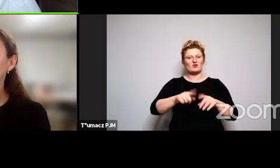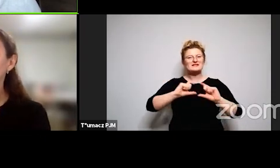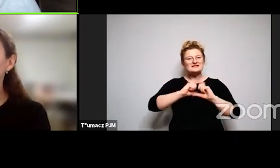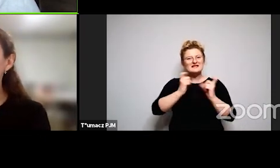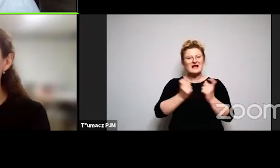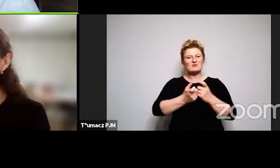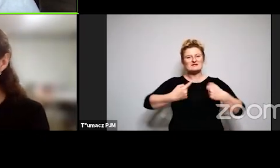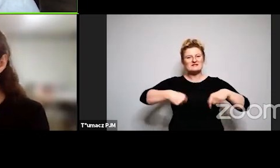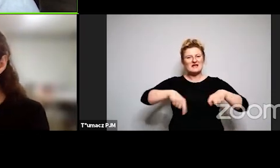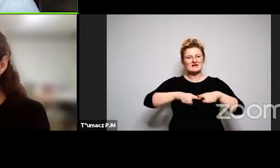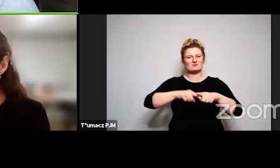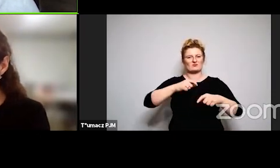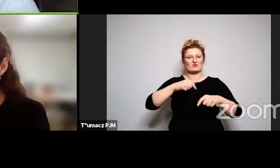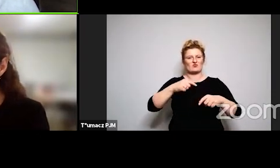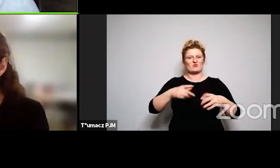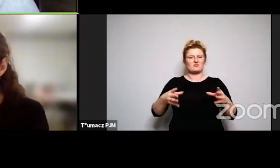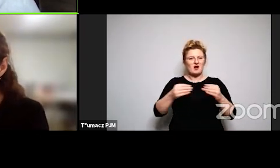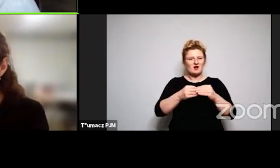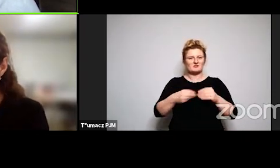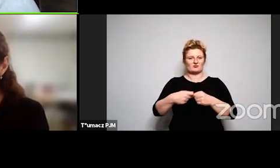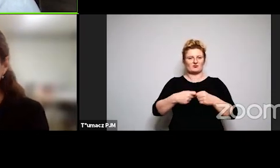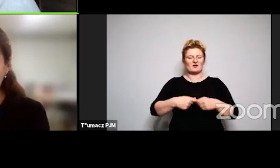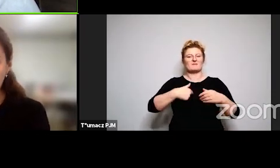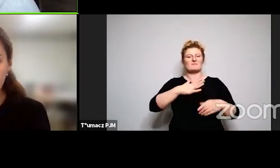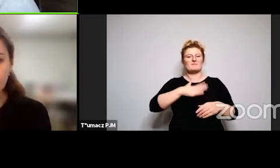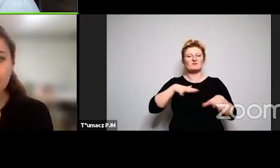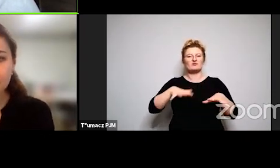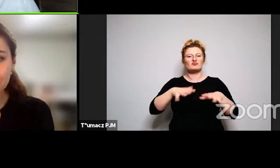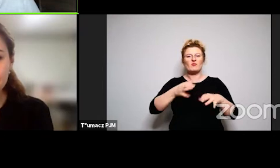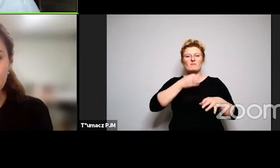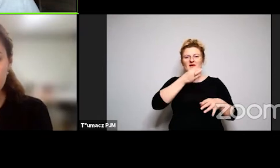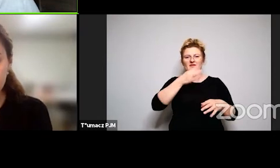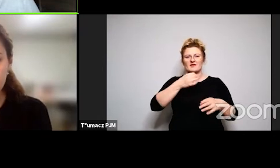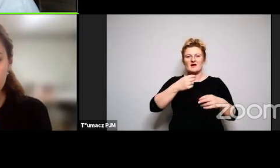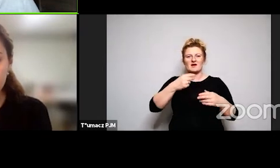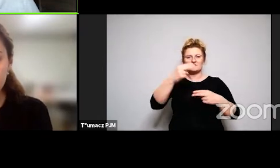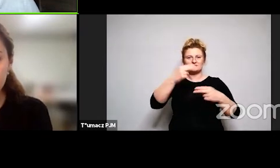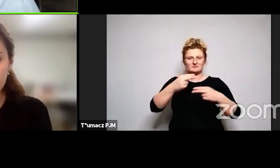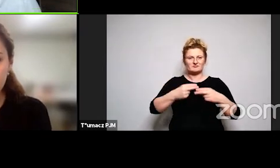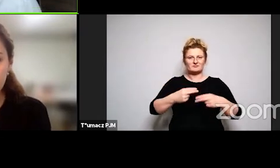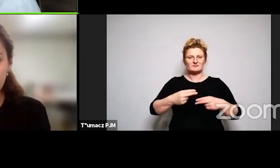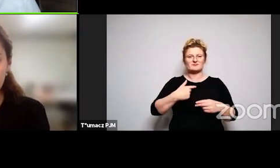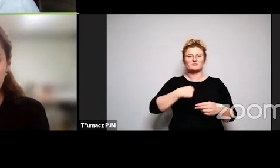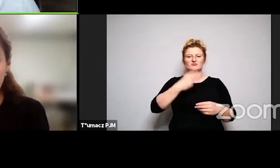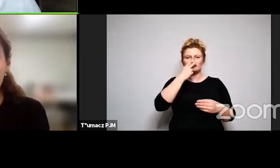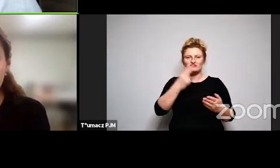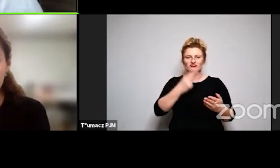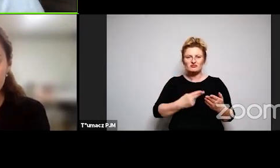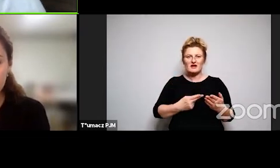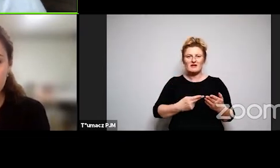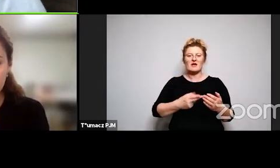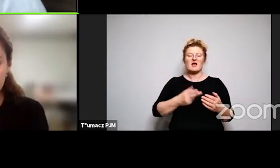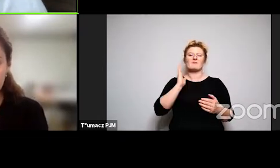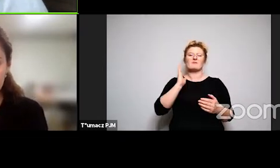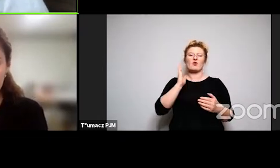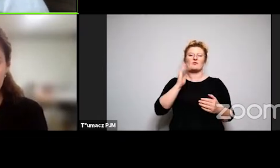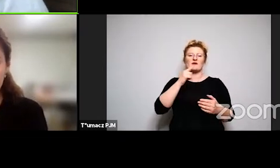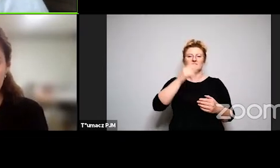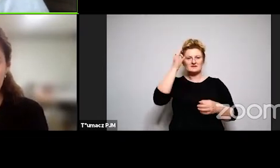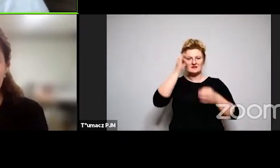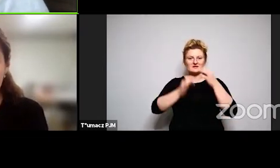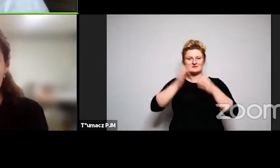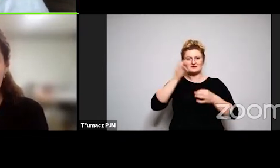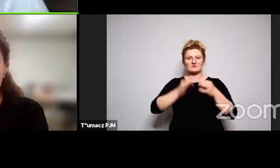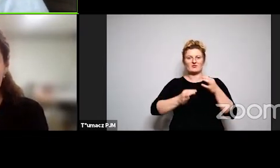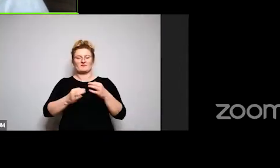then you can choose if you want to answer them, which the first and which the second.